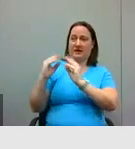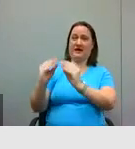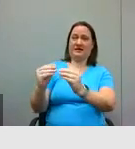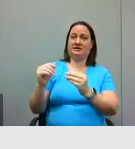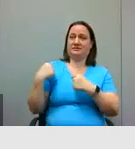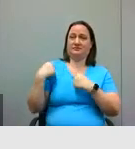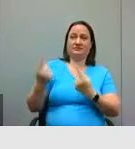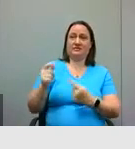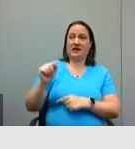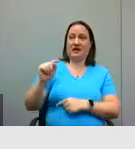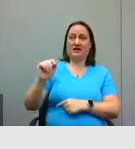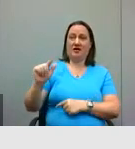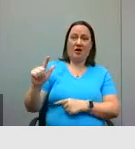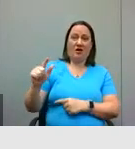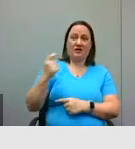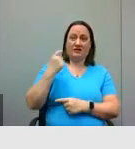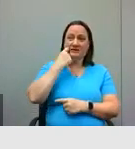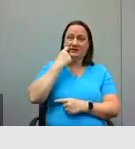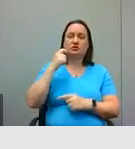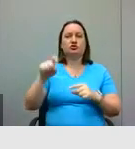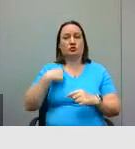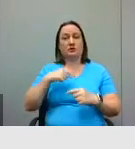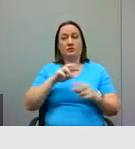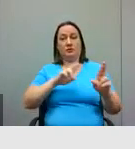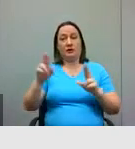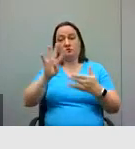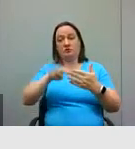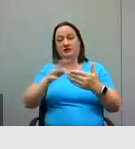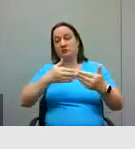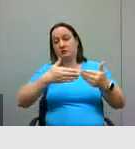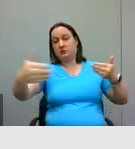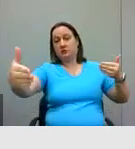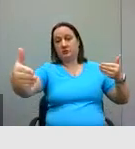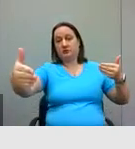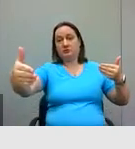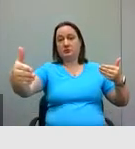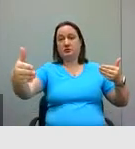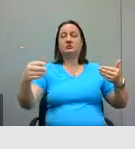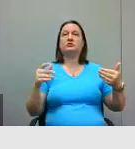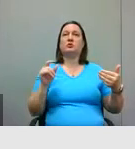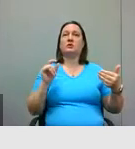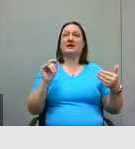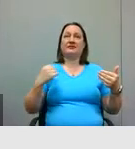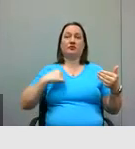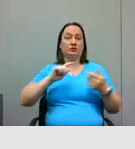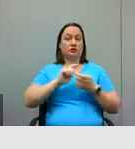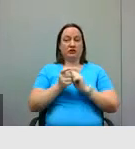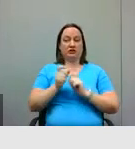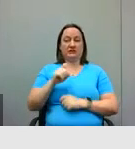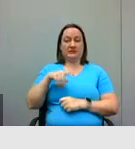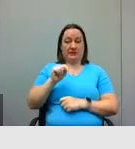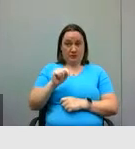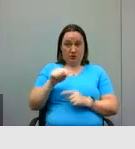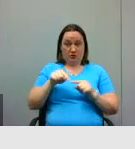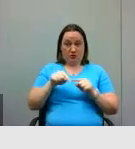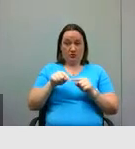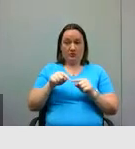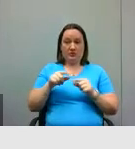schedule out, if we're doing things differently starting in September, what's going to be the meeting after